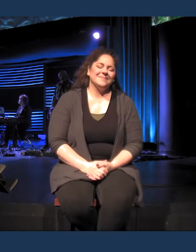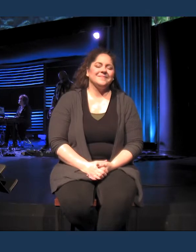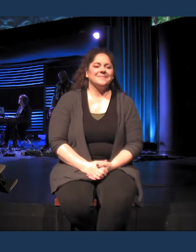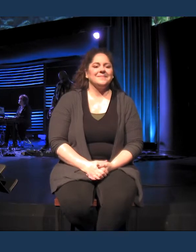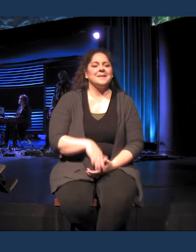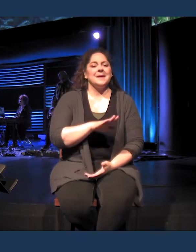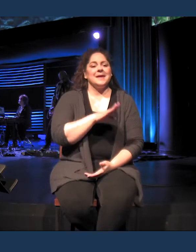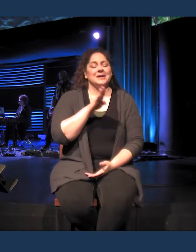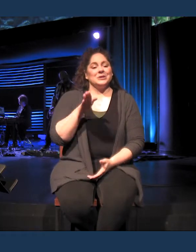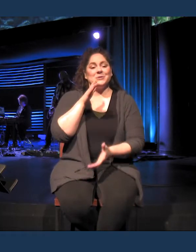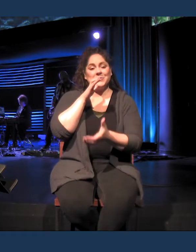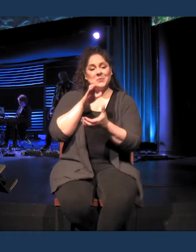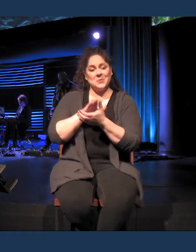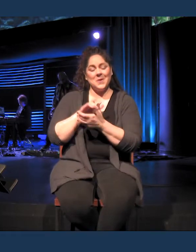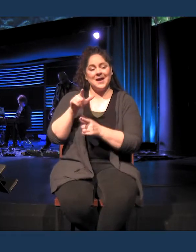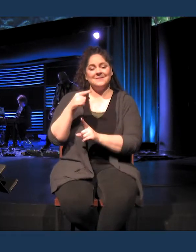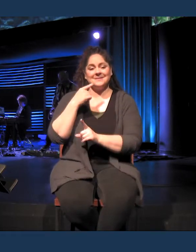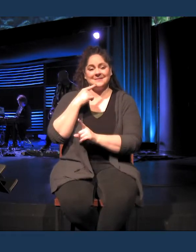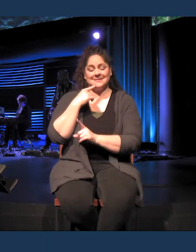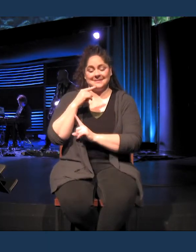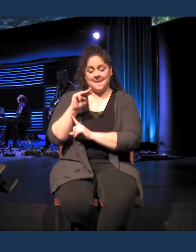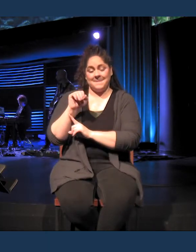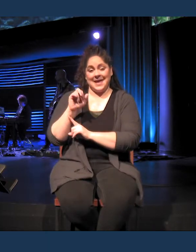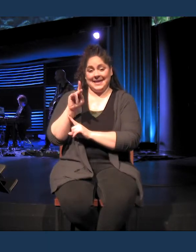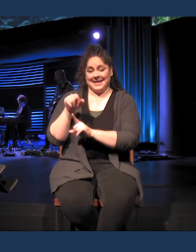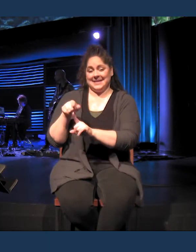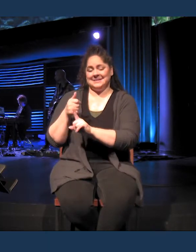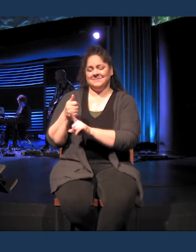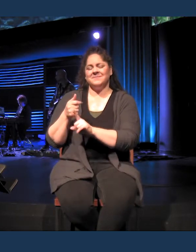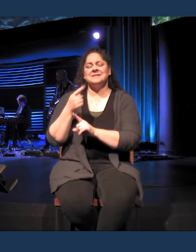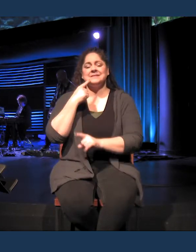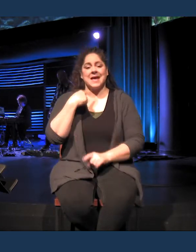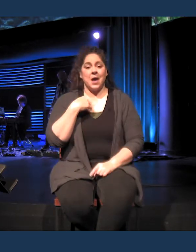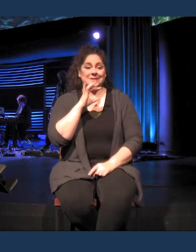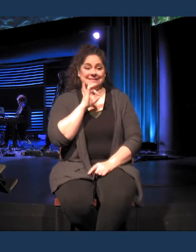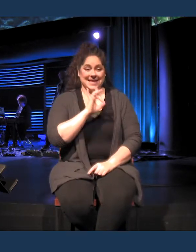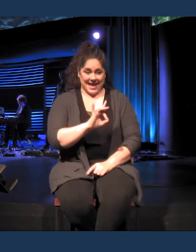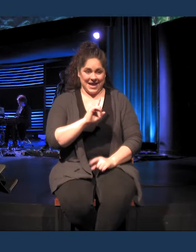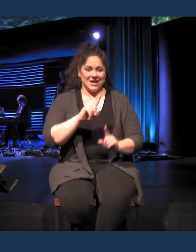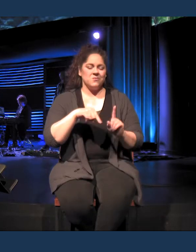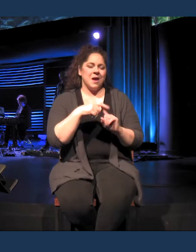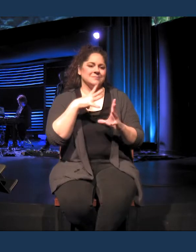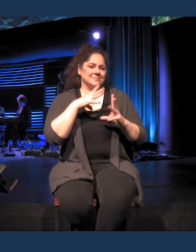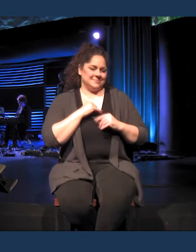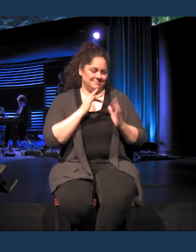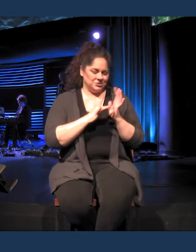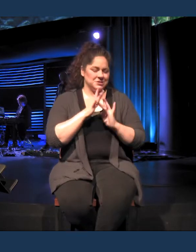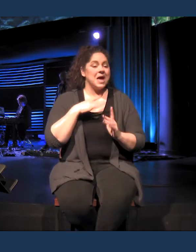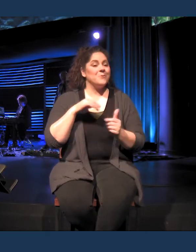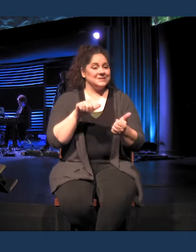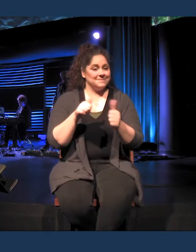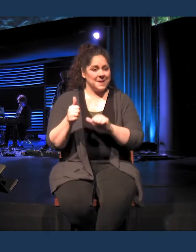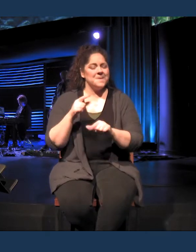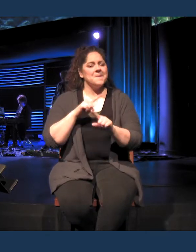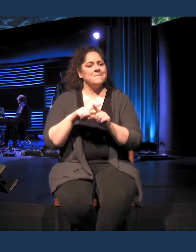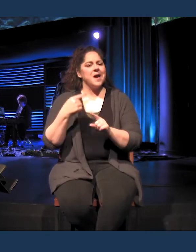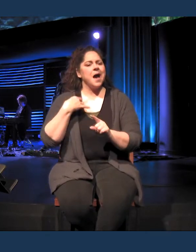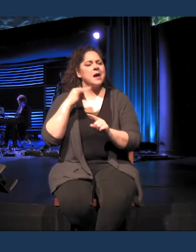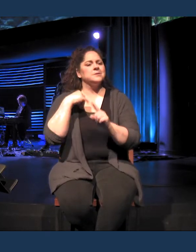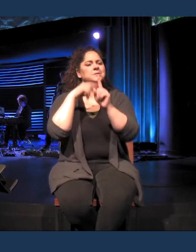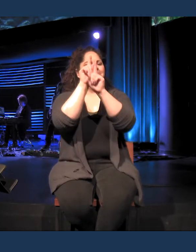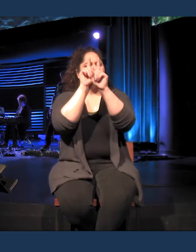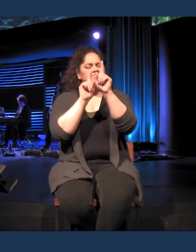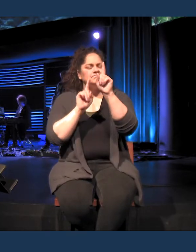Mary Kate says, "I accepted Christ when I was about 8 years old, and I was also baptized. Since then, I had fallen away from Christ